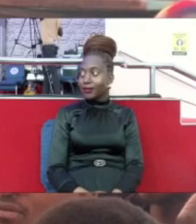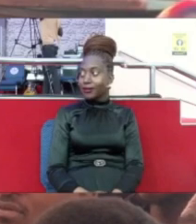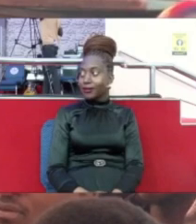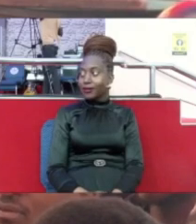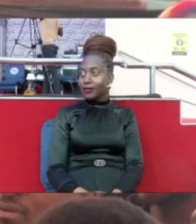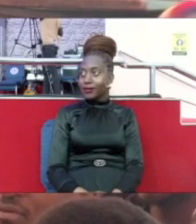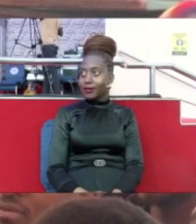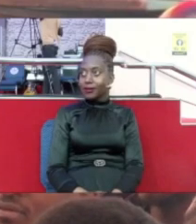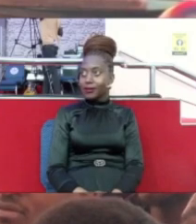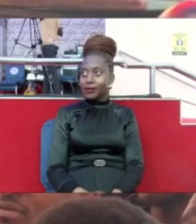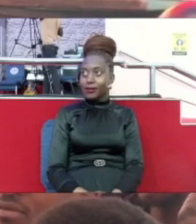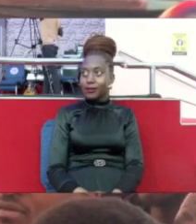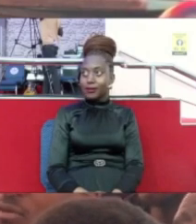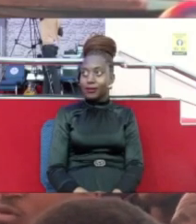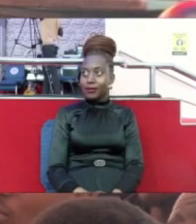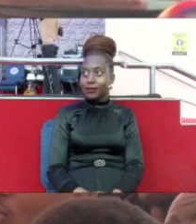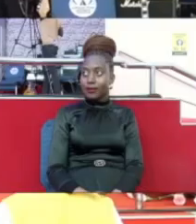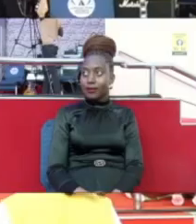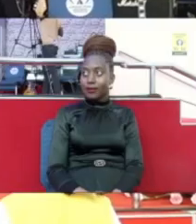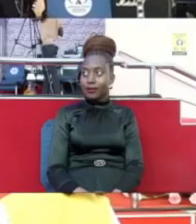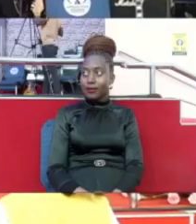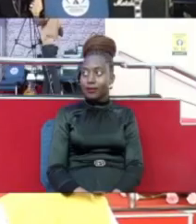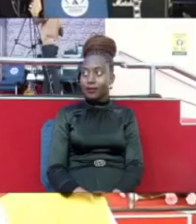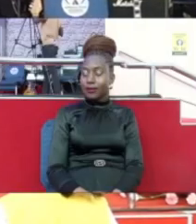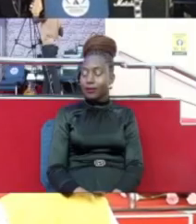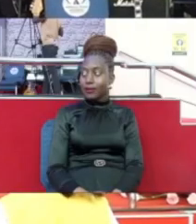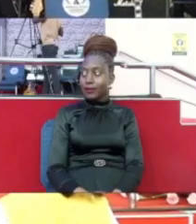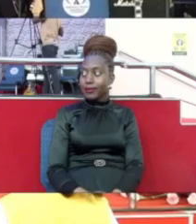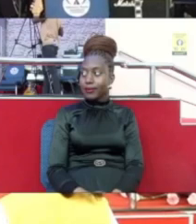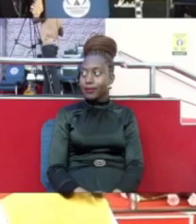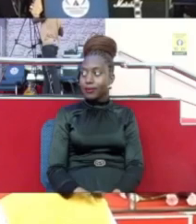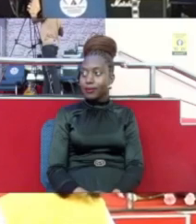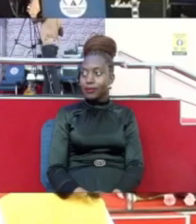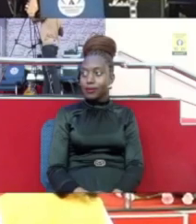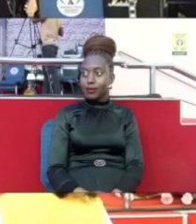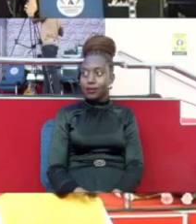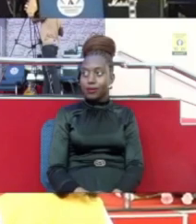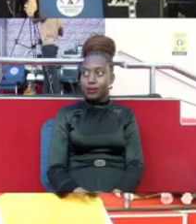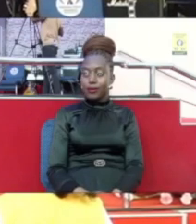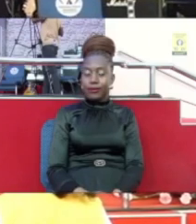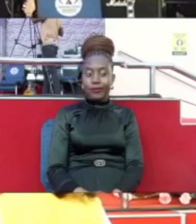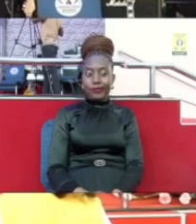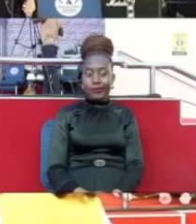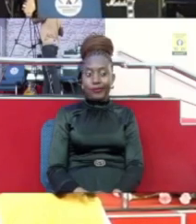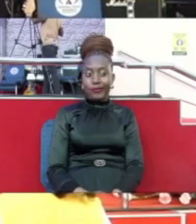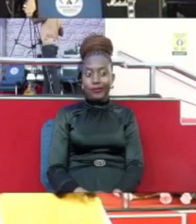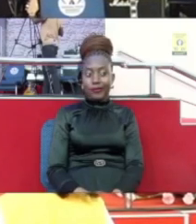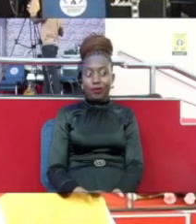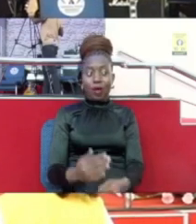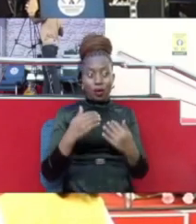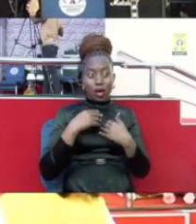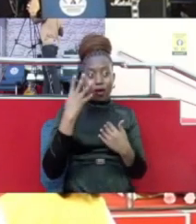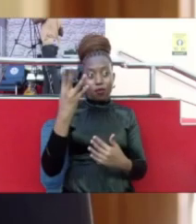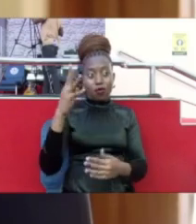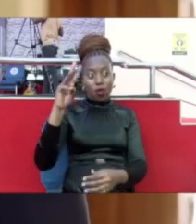Think. Pray. Asante. Waweza pa. There's 4 million people in this city. Pana